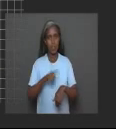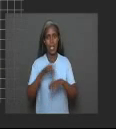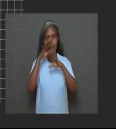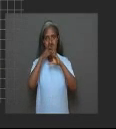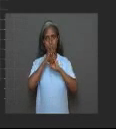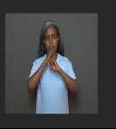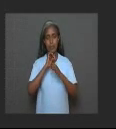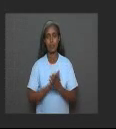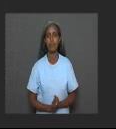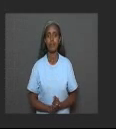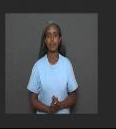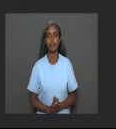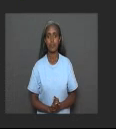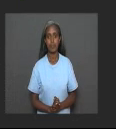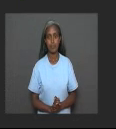Time's up!